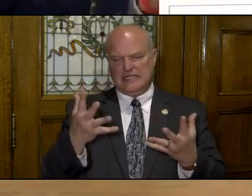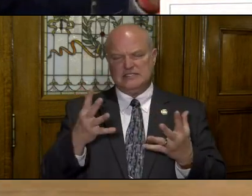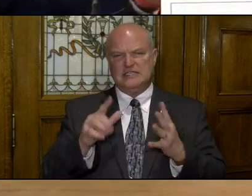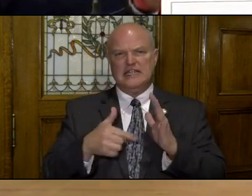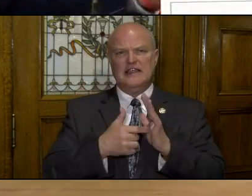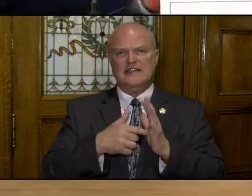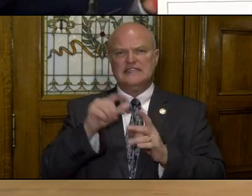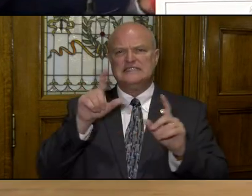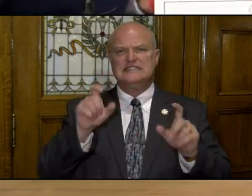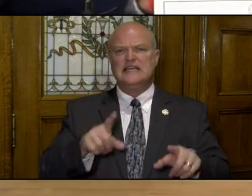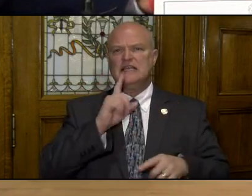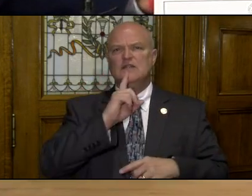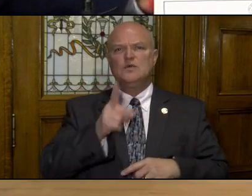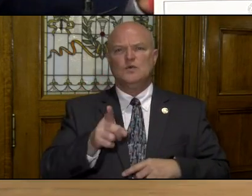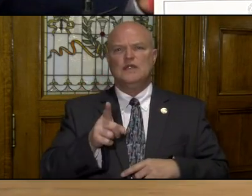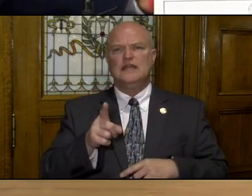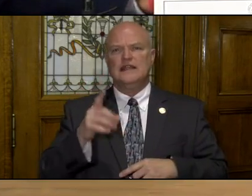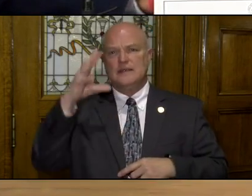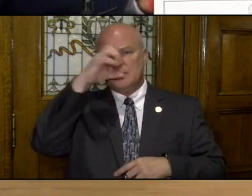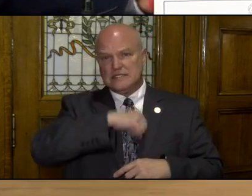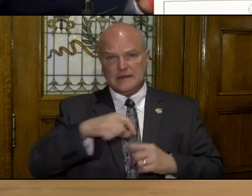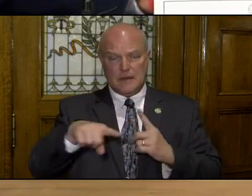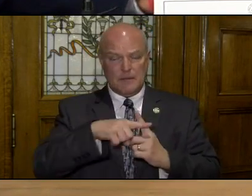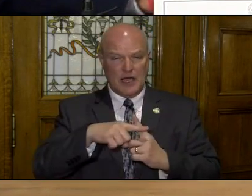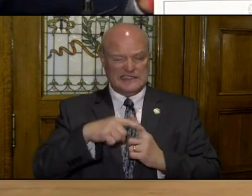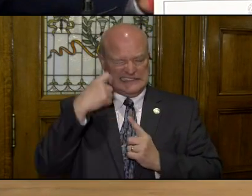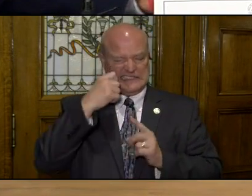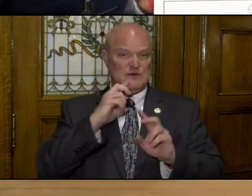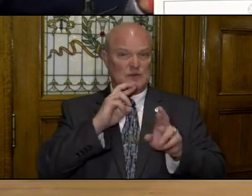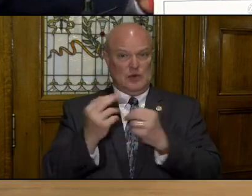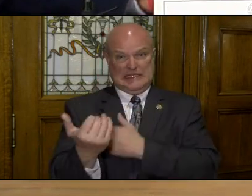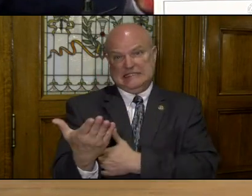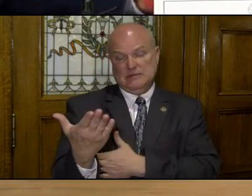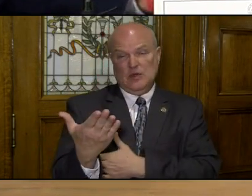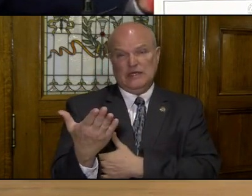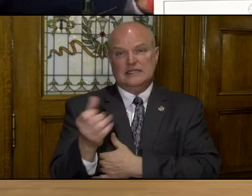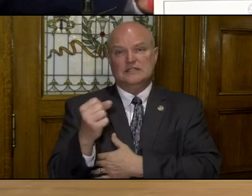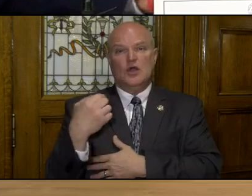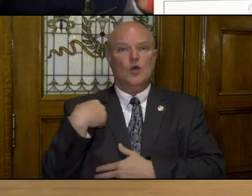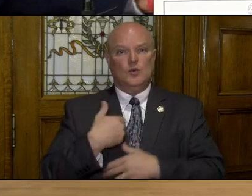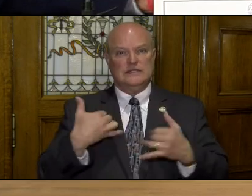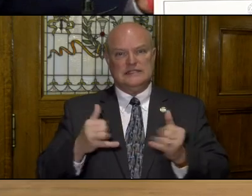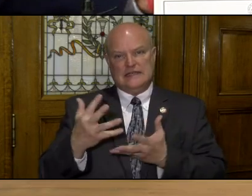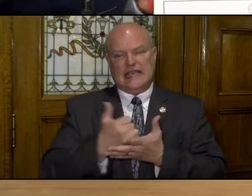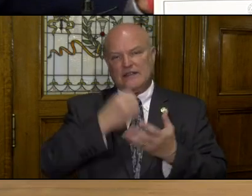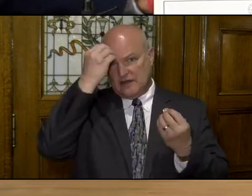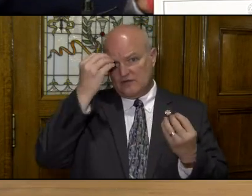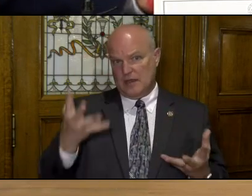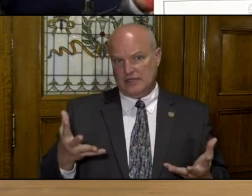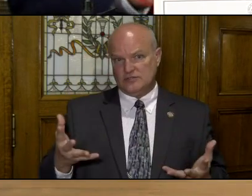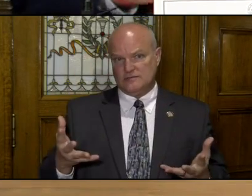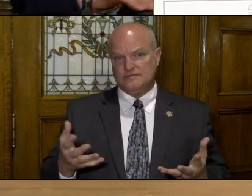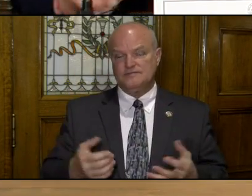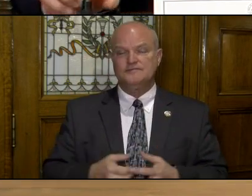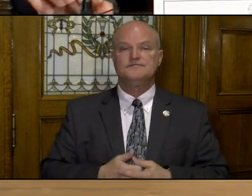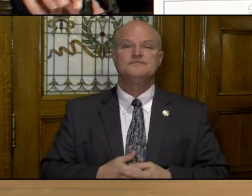This test, this presumptive positive was just reported this morning, so we're still gathering information.